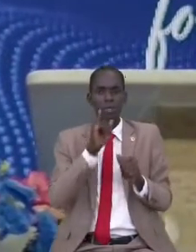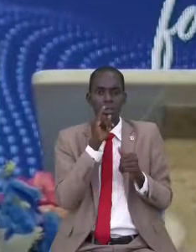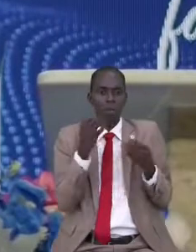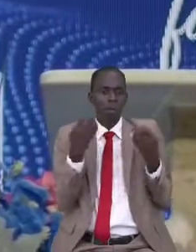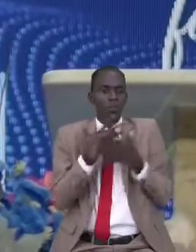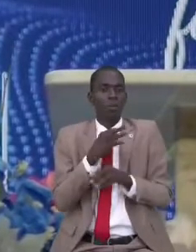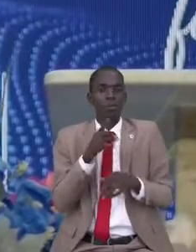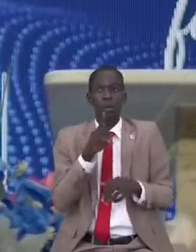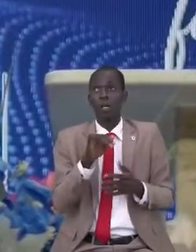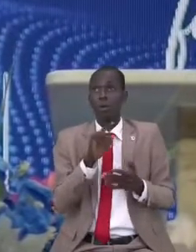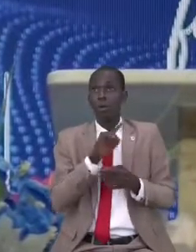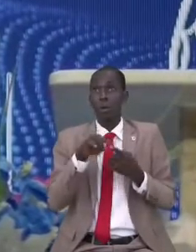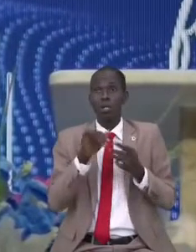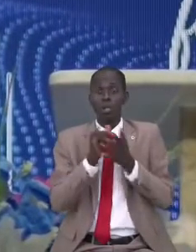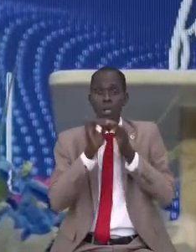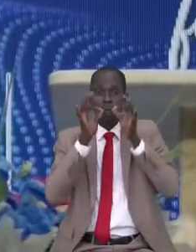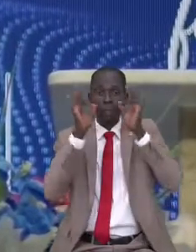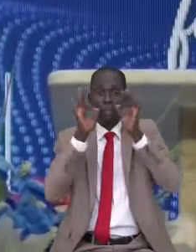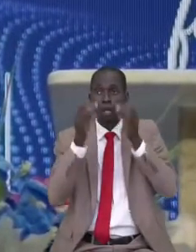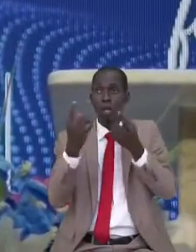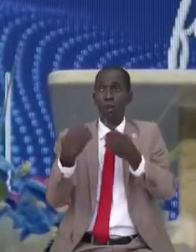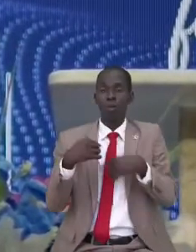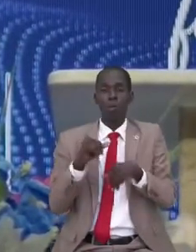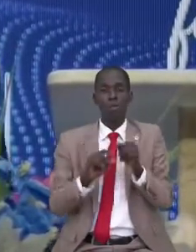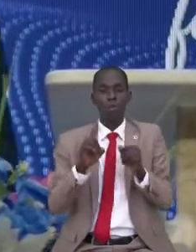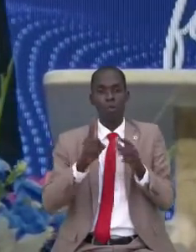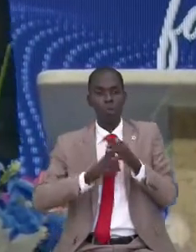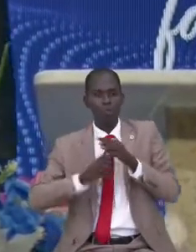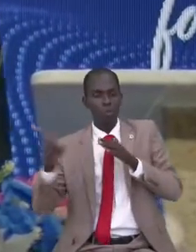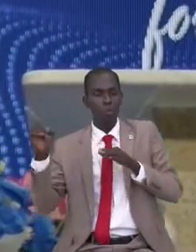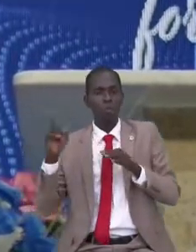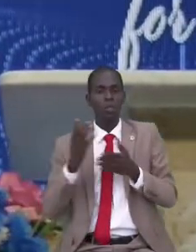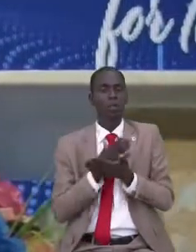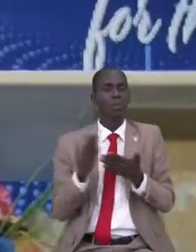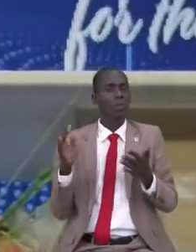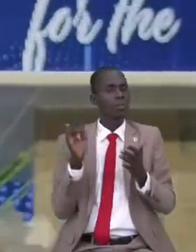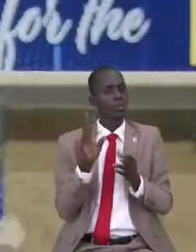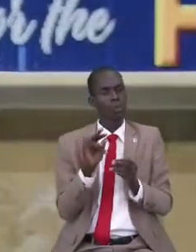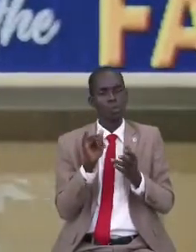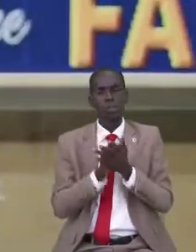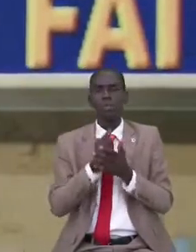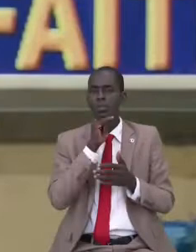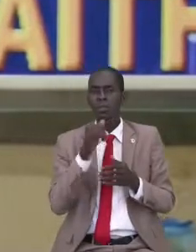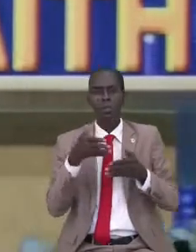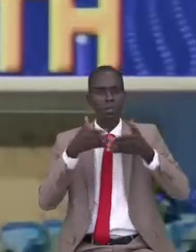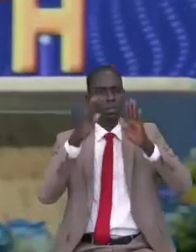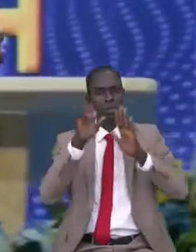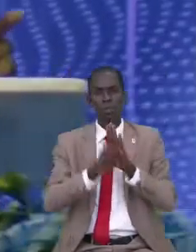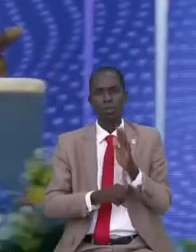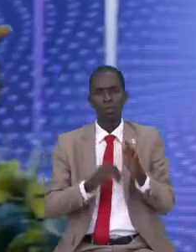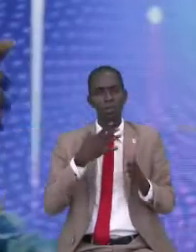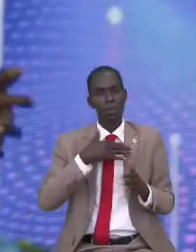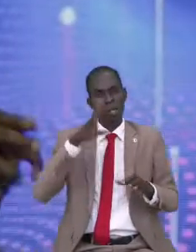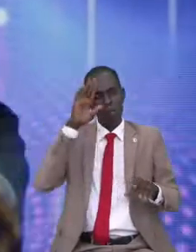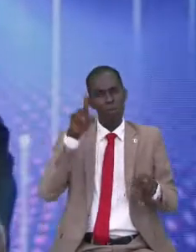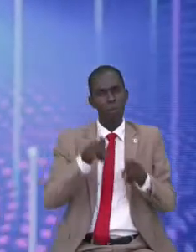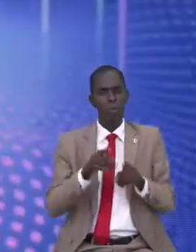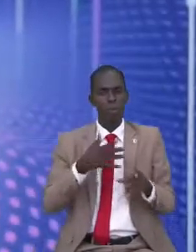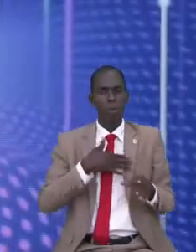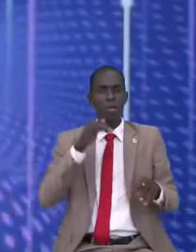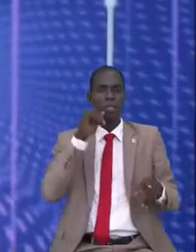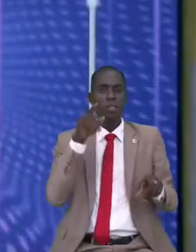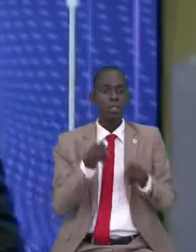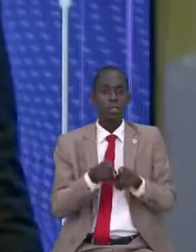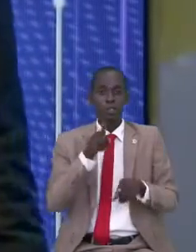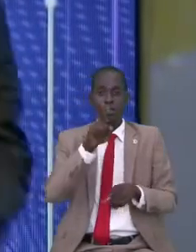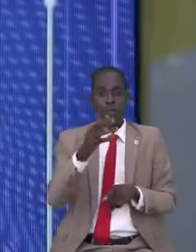the tiger comes, everybody runs into their holes. That's not leadership, my brother. That's not leadership, my sister. You